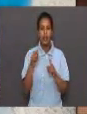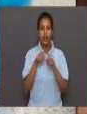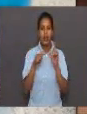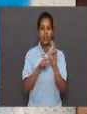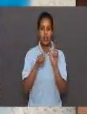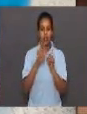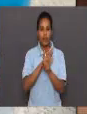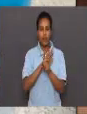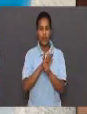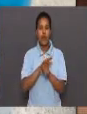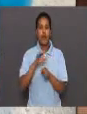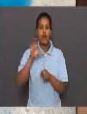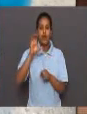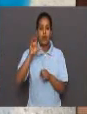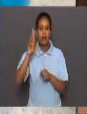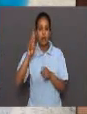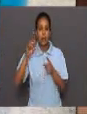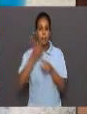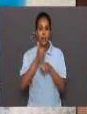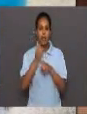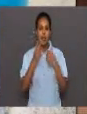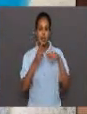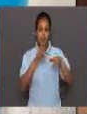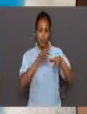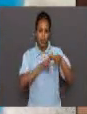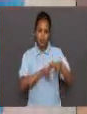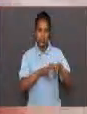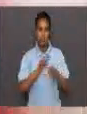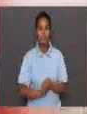anode, copper metal is deposited.